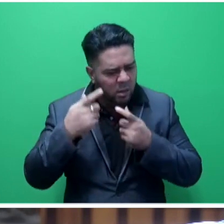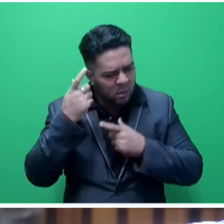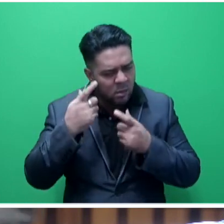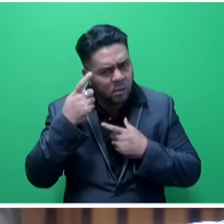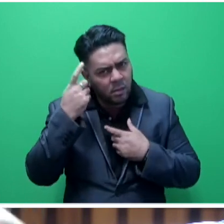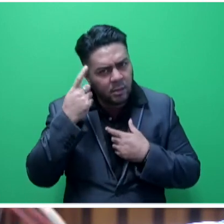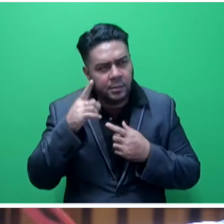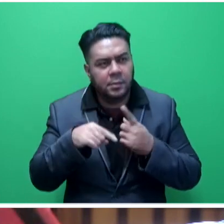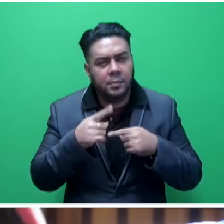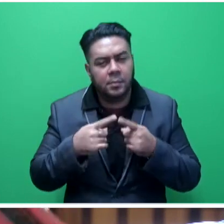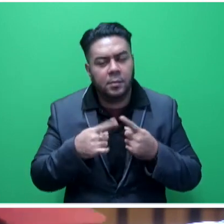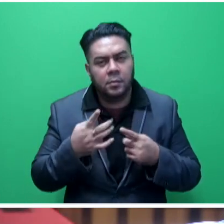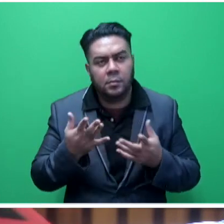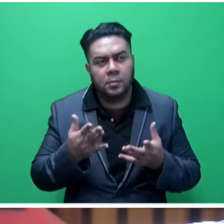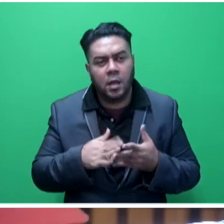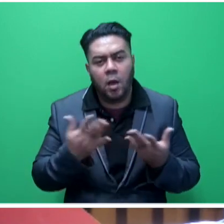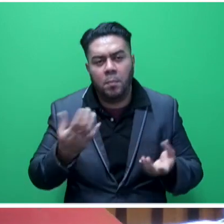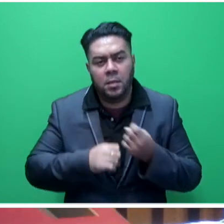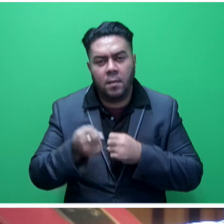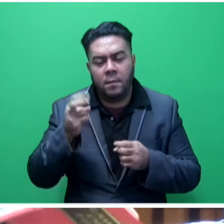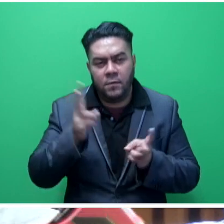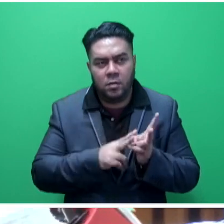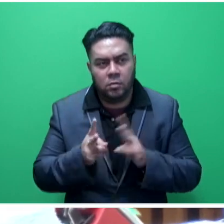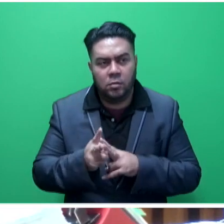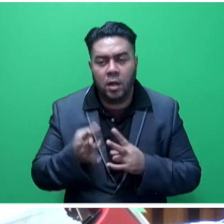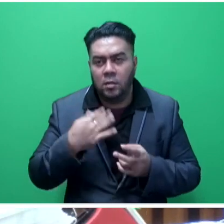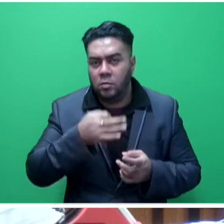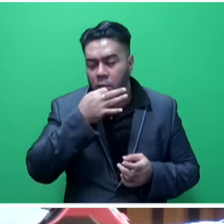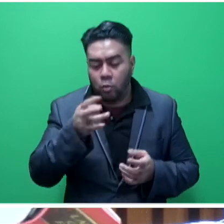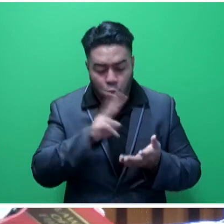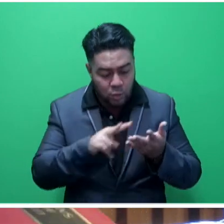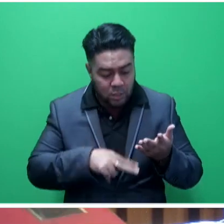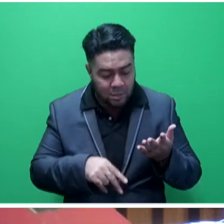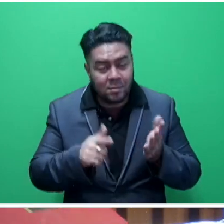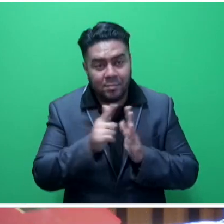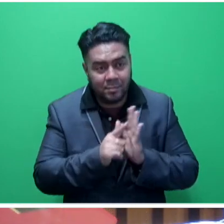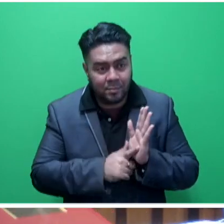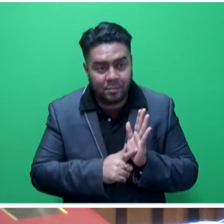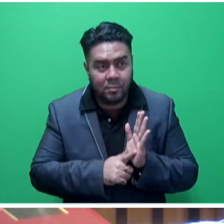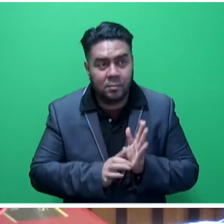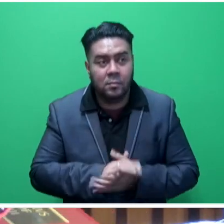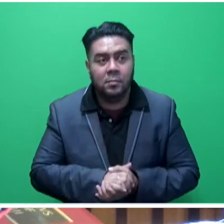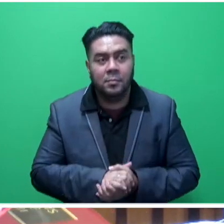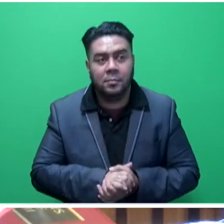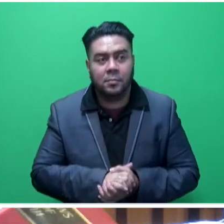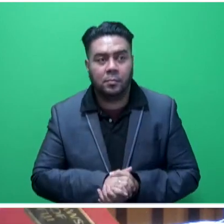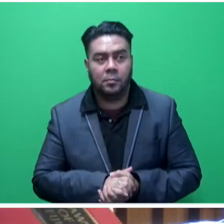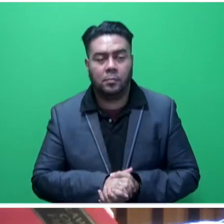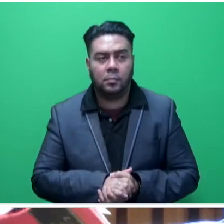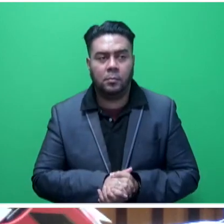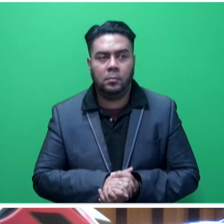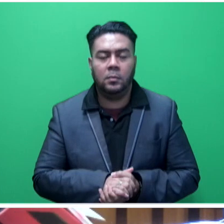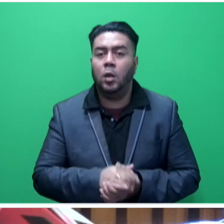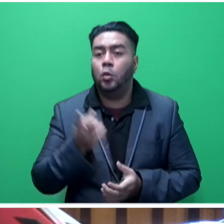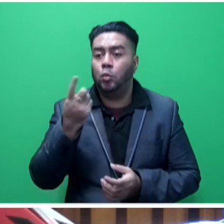informal settlements and how they actually become villages. And if I could just read out to him, and this is a regulation that was put in place in